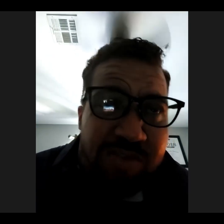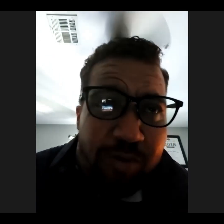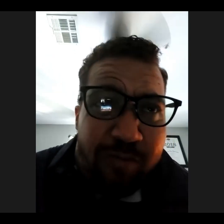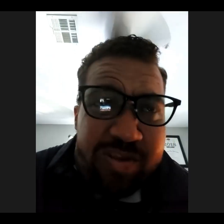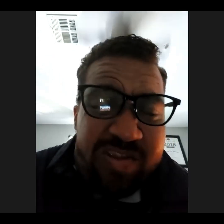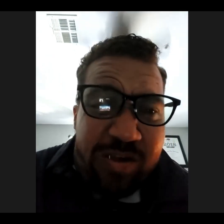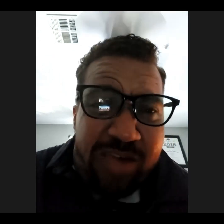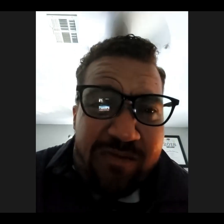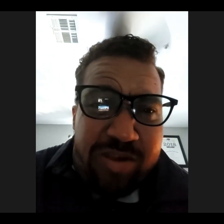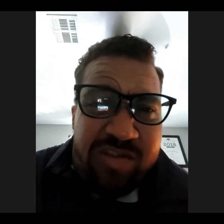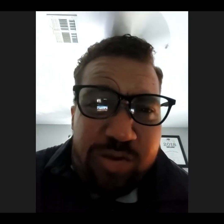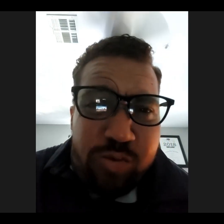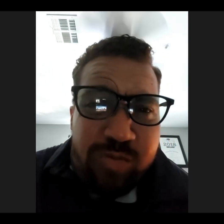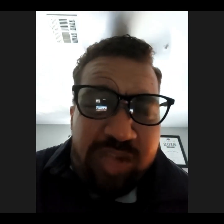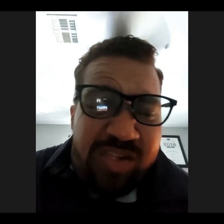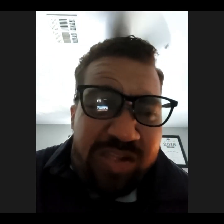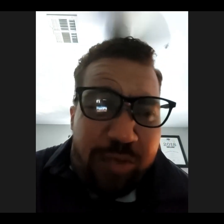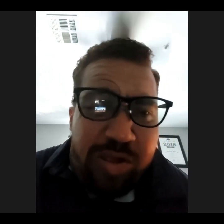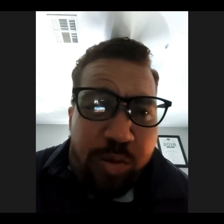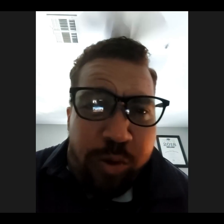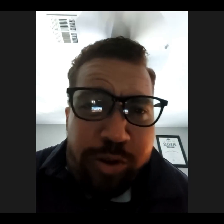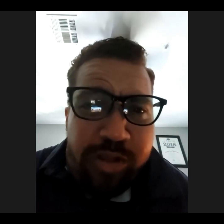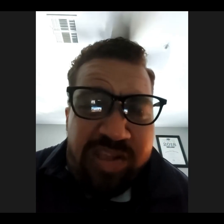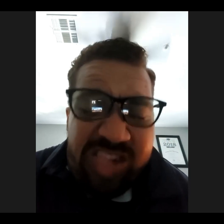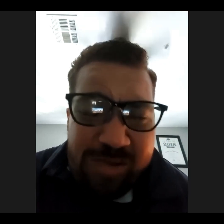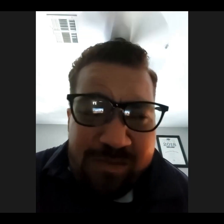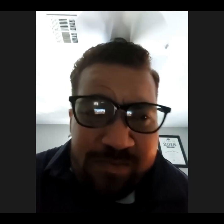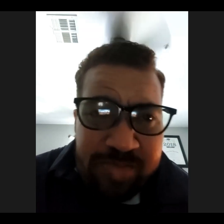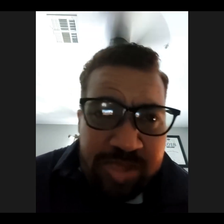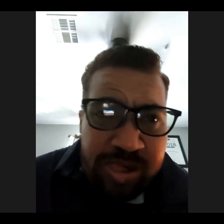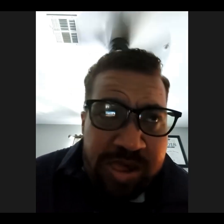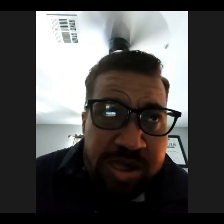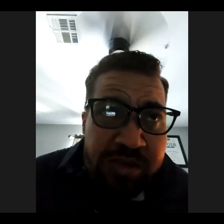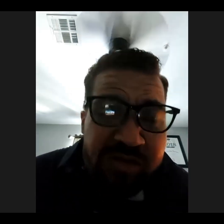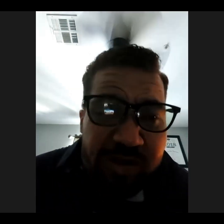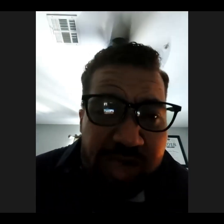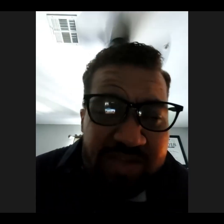Being involved with self-advocacy groups has allowed me to work on the team. So